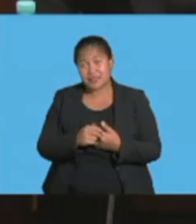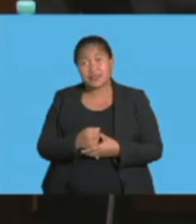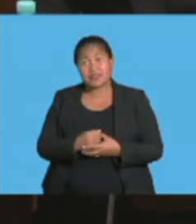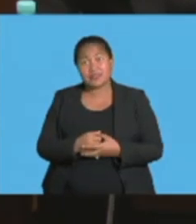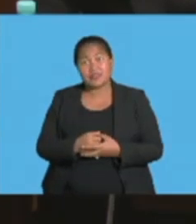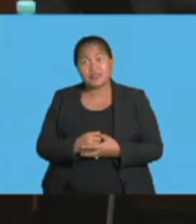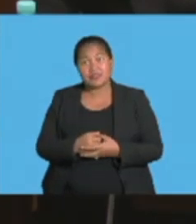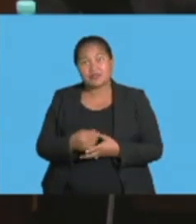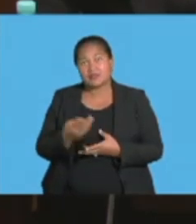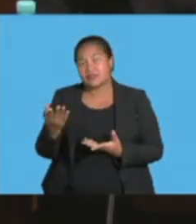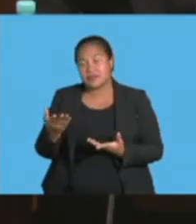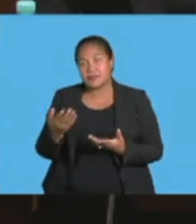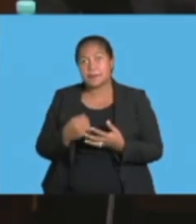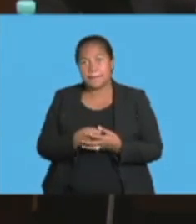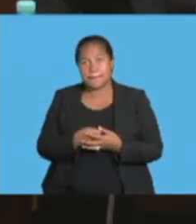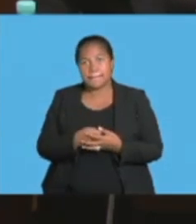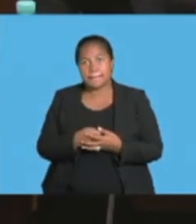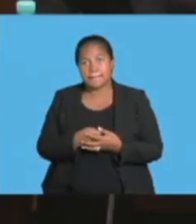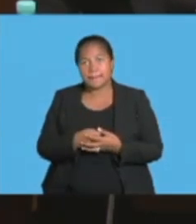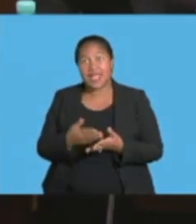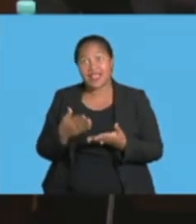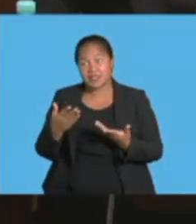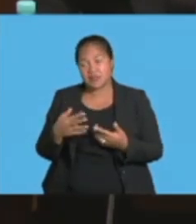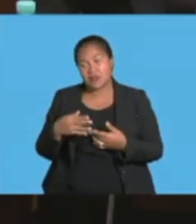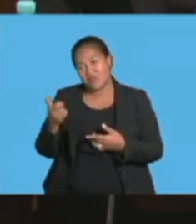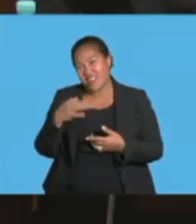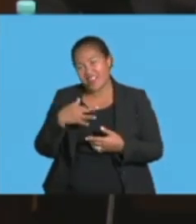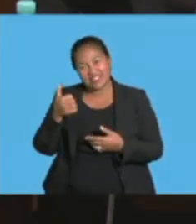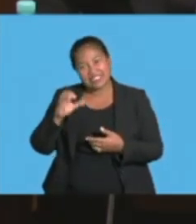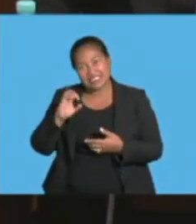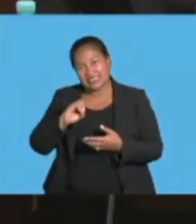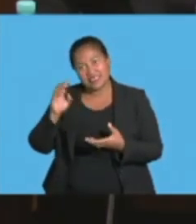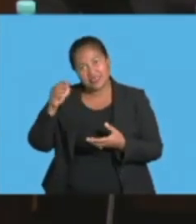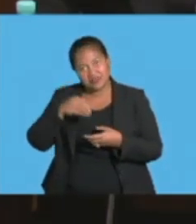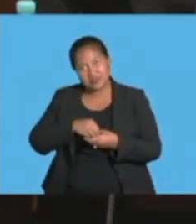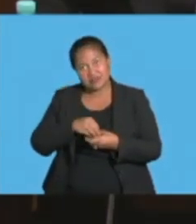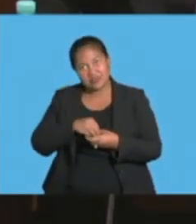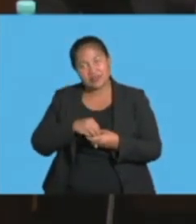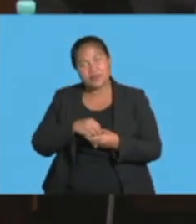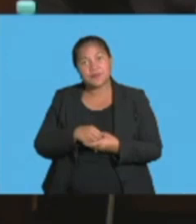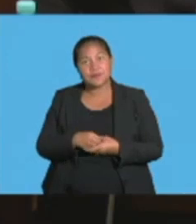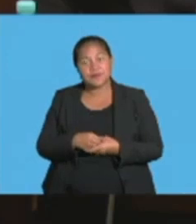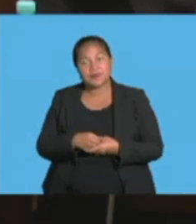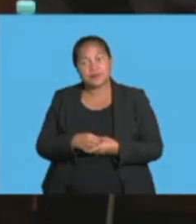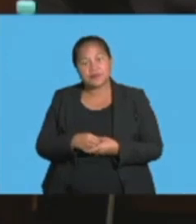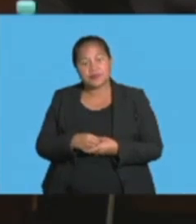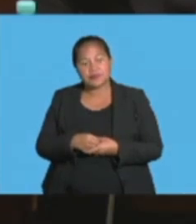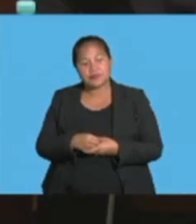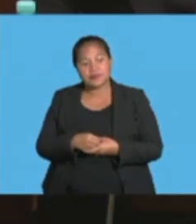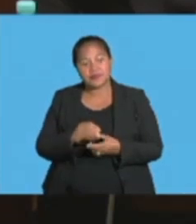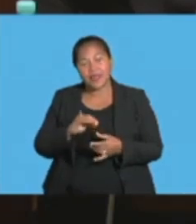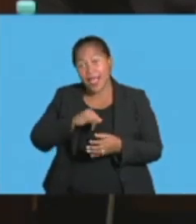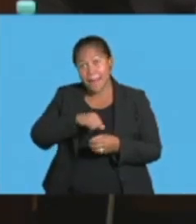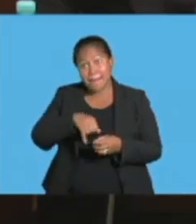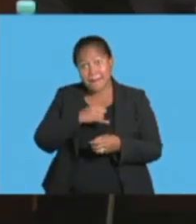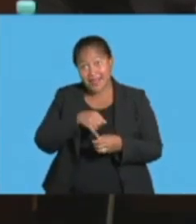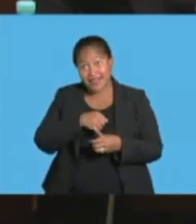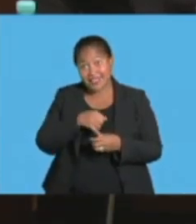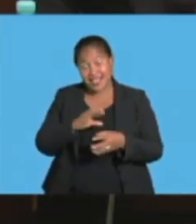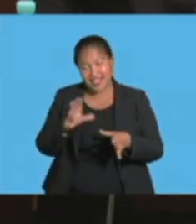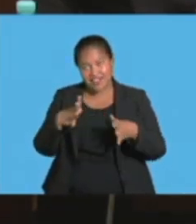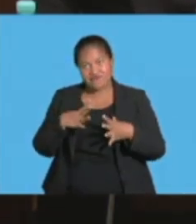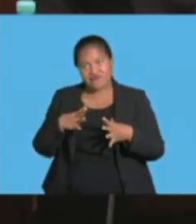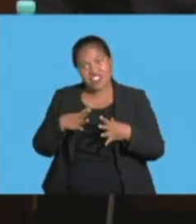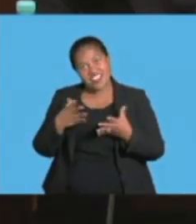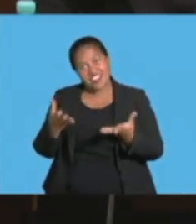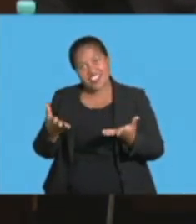then 60 medicines, and now 160. And lastly, whilst we are picking out those who have